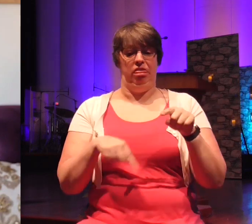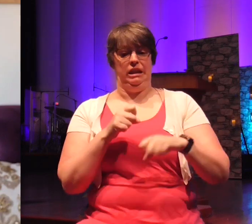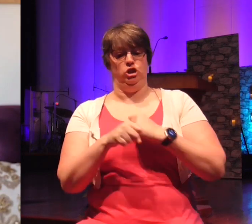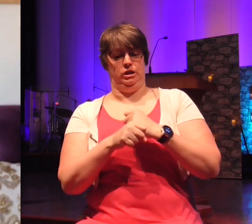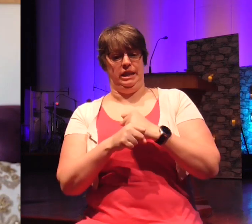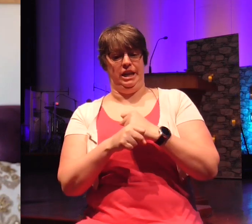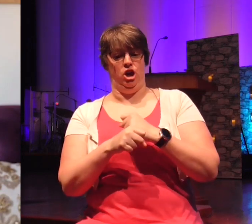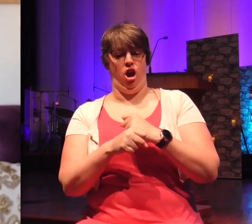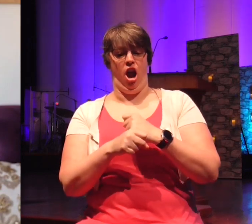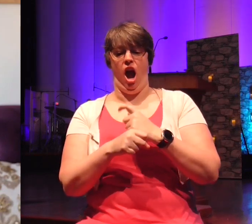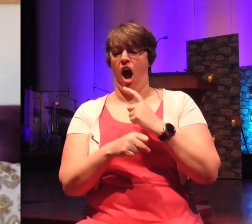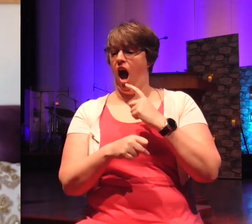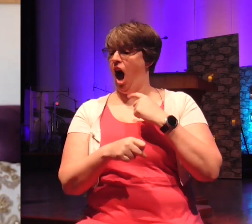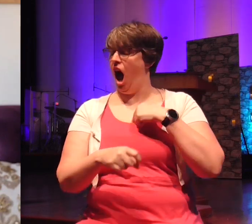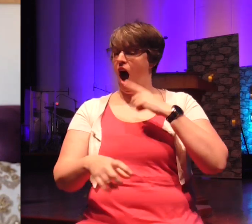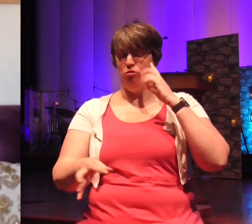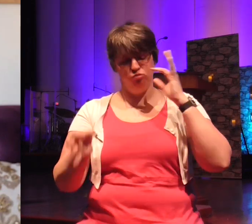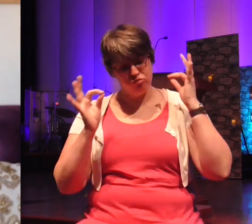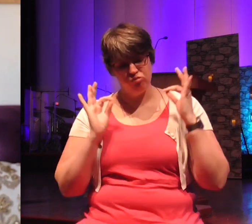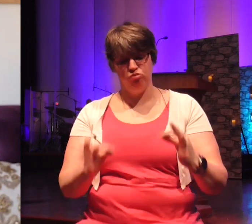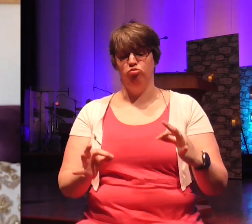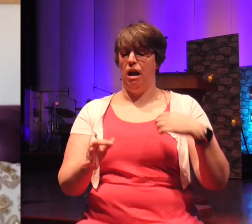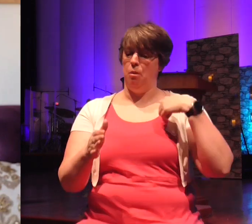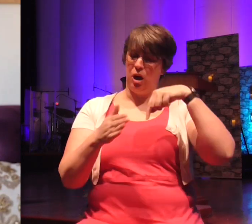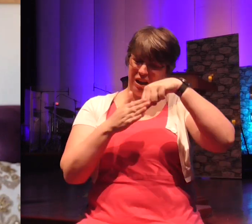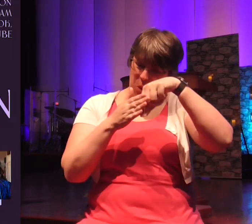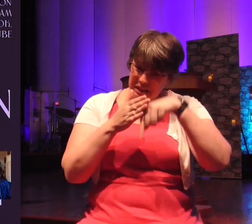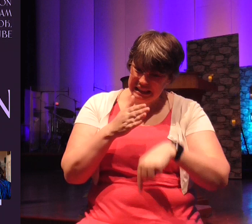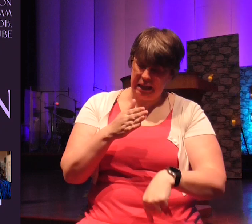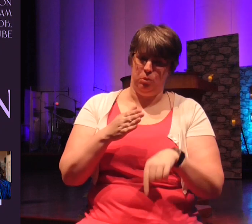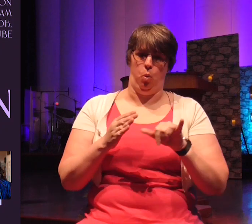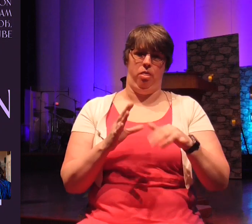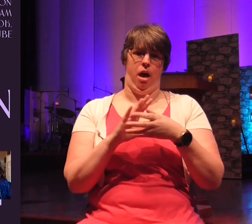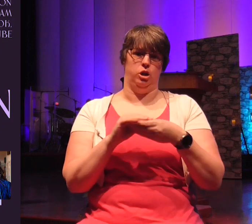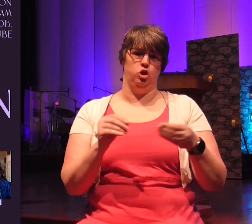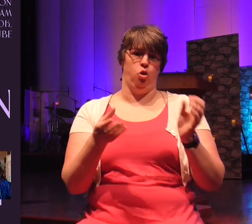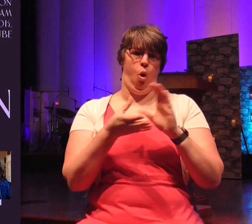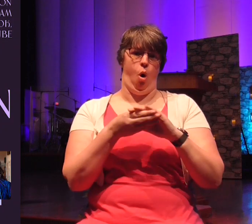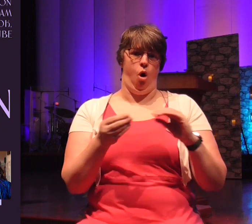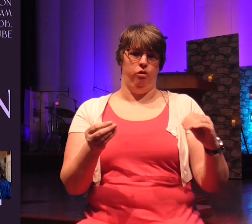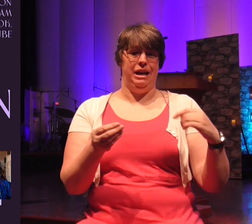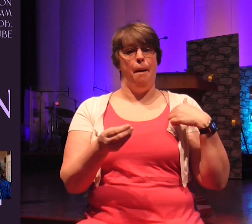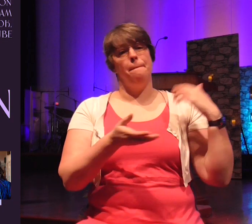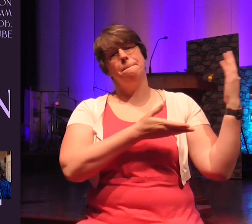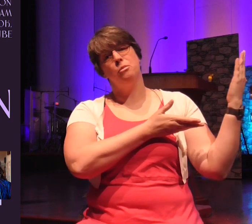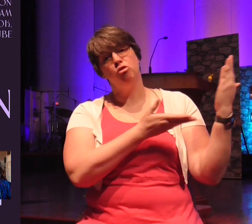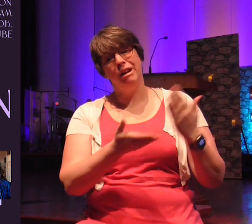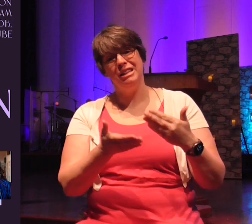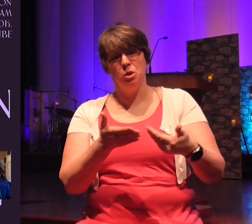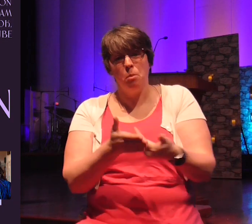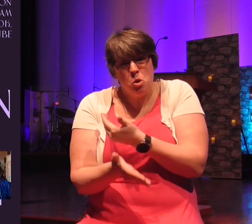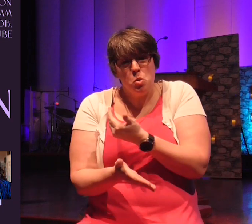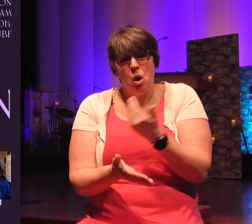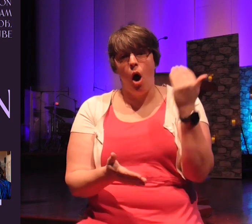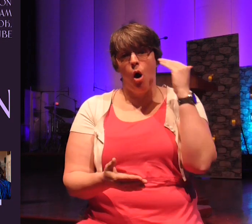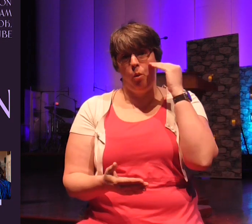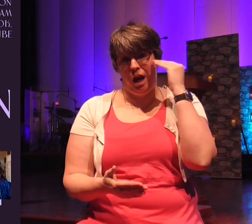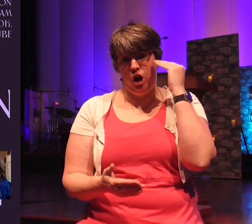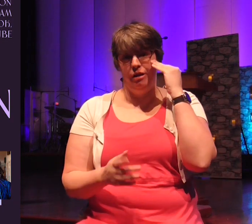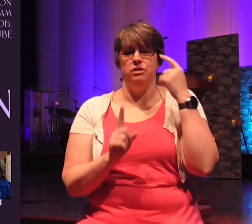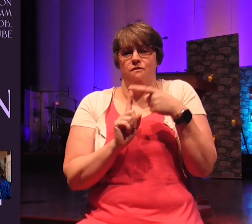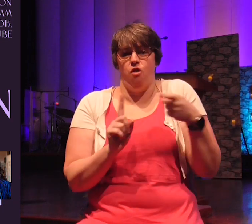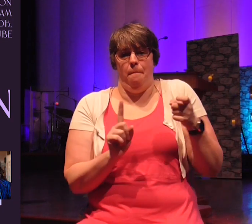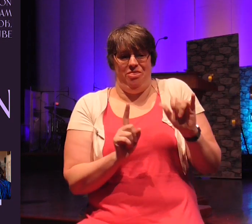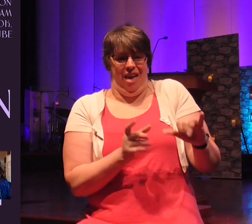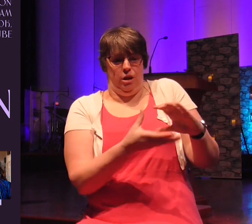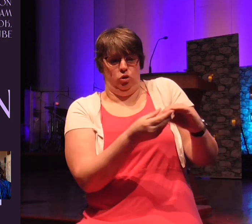I've made myself go a little bit deeper with that story, and I'm going to bring some new awareness that I've had from the